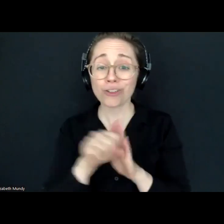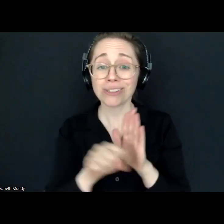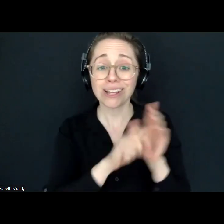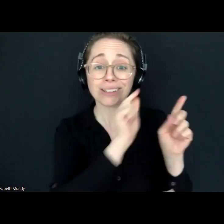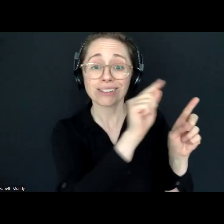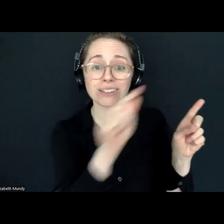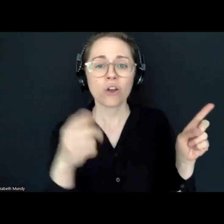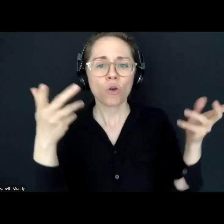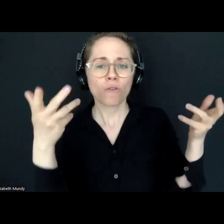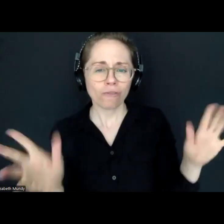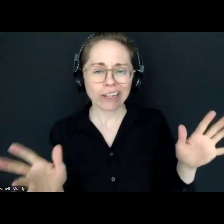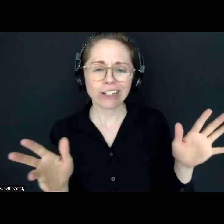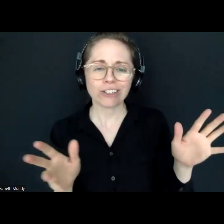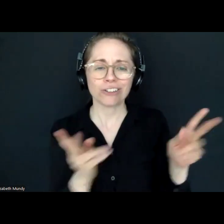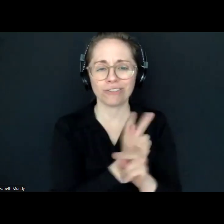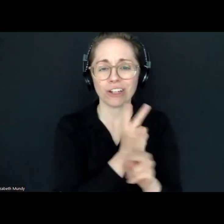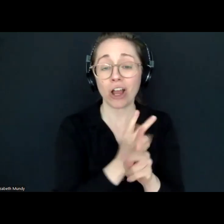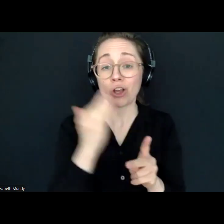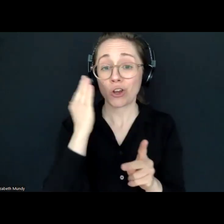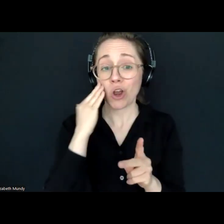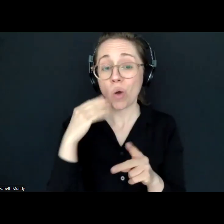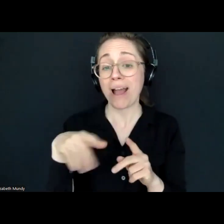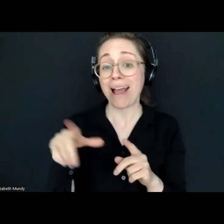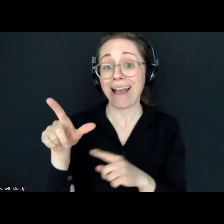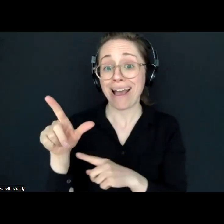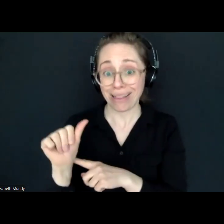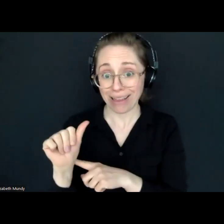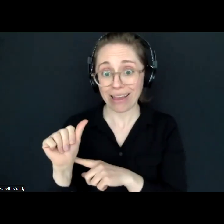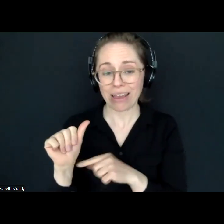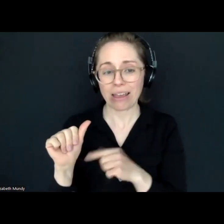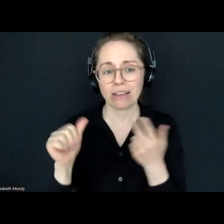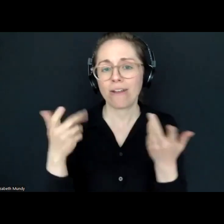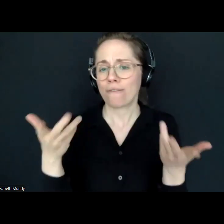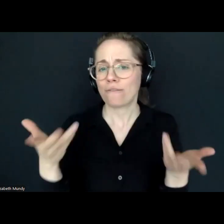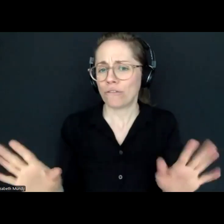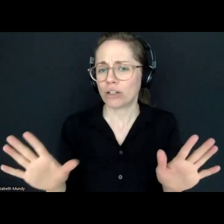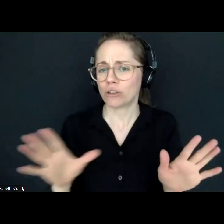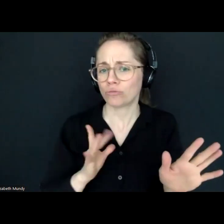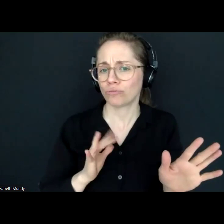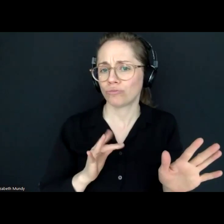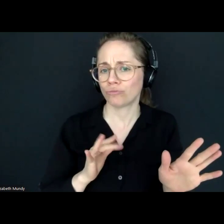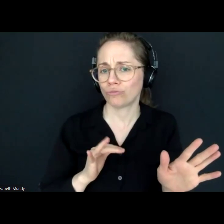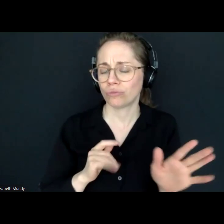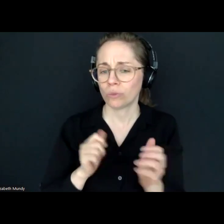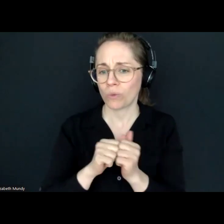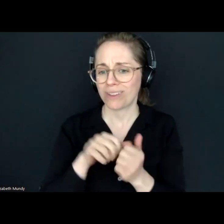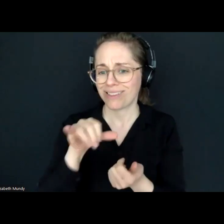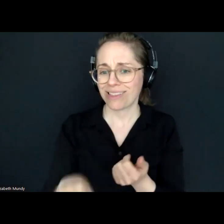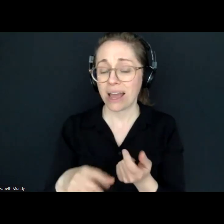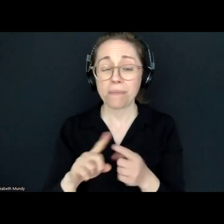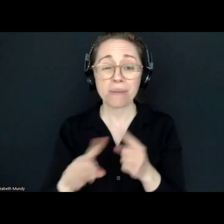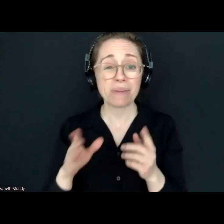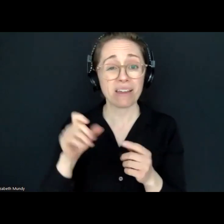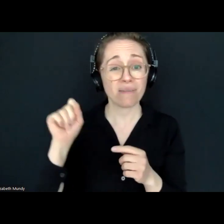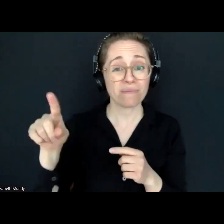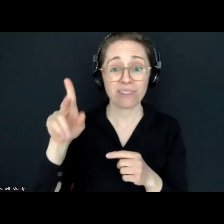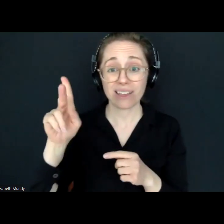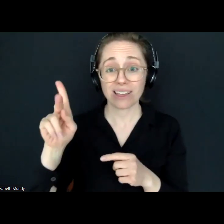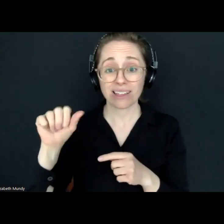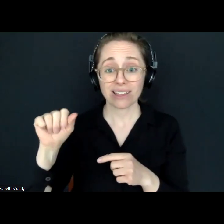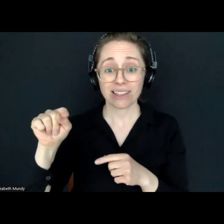some stuff. I know that LA has done some really interesting work in that. Are there any, and maybe this is for Kathleen or others, are